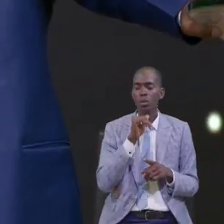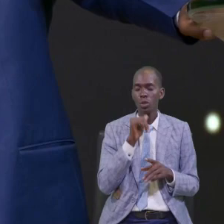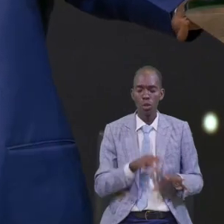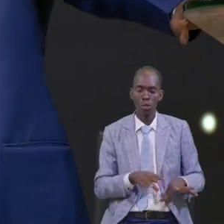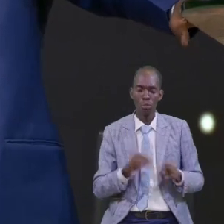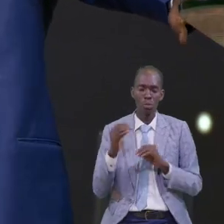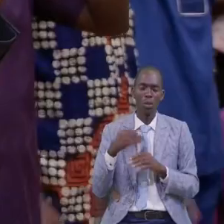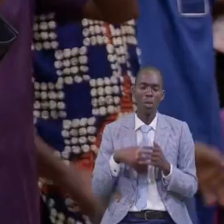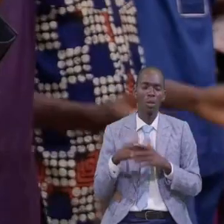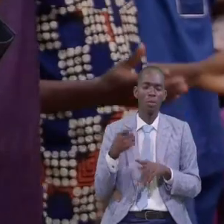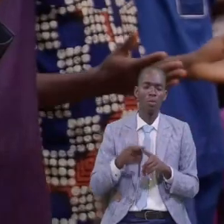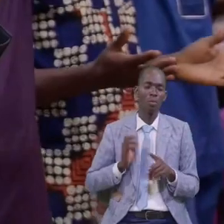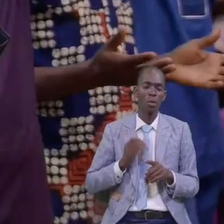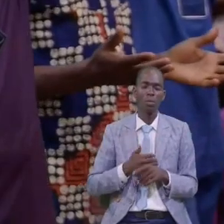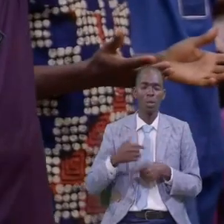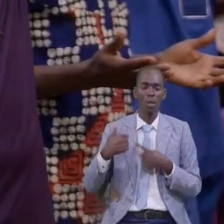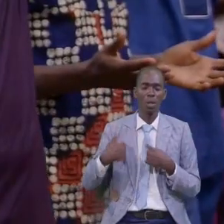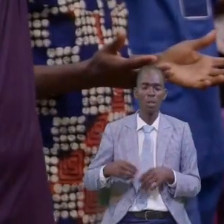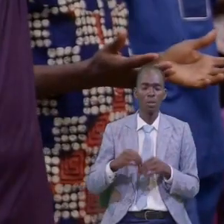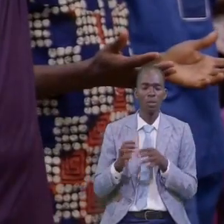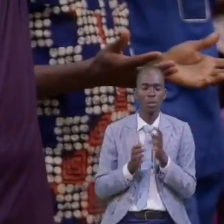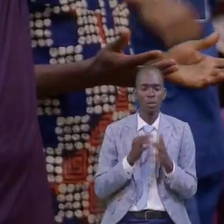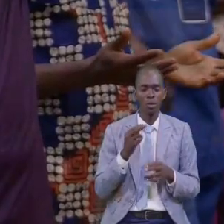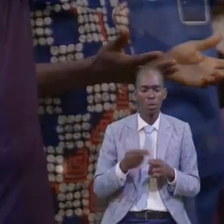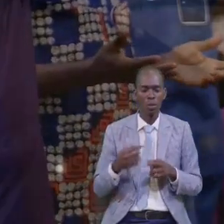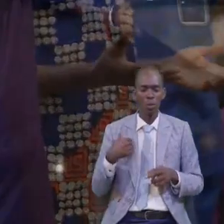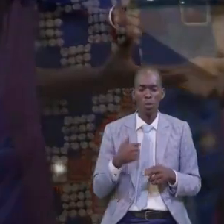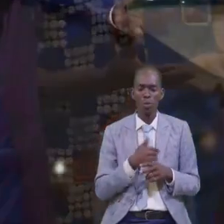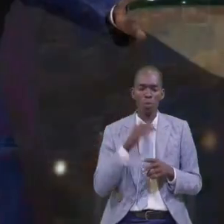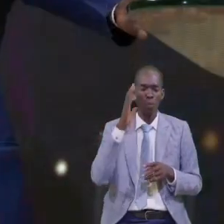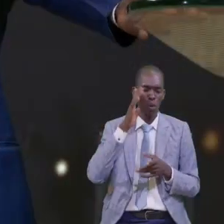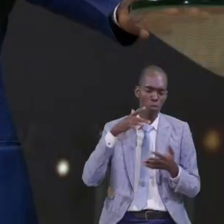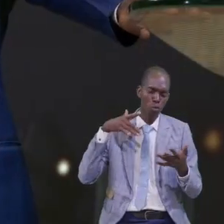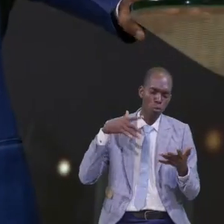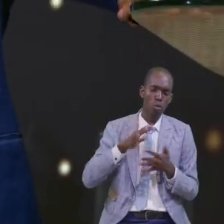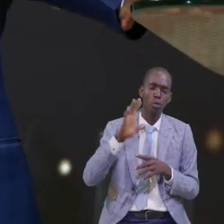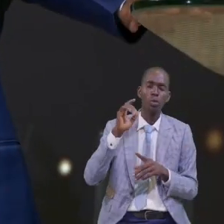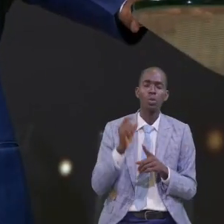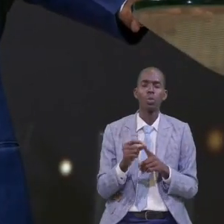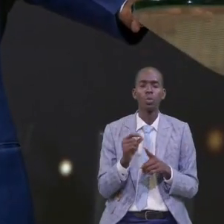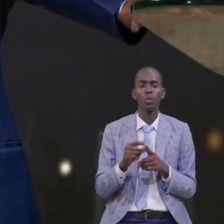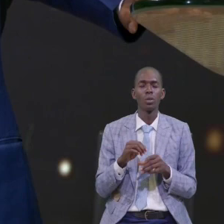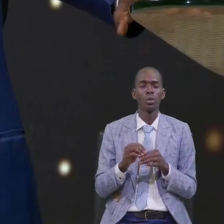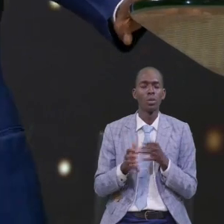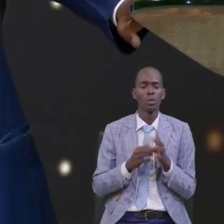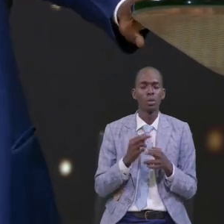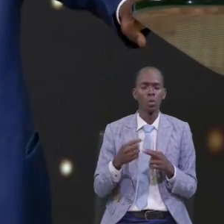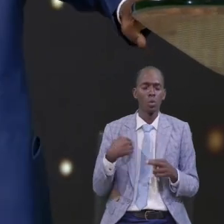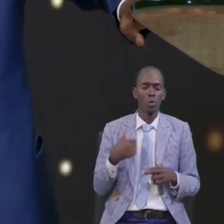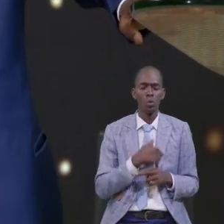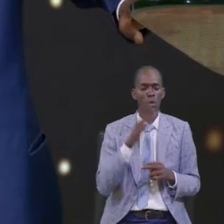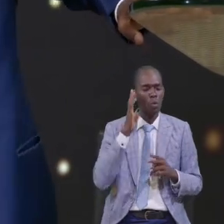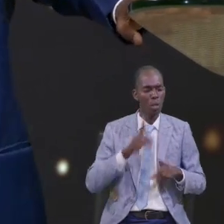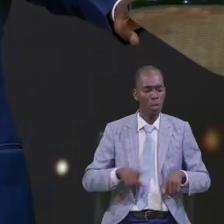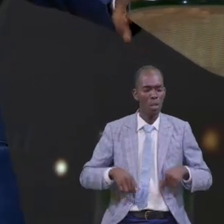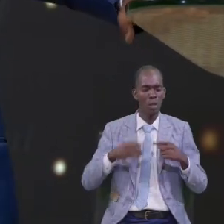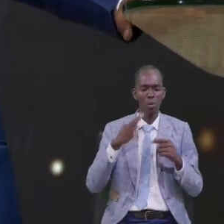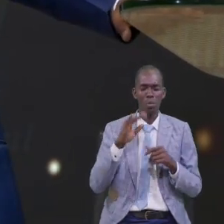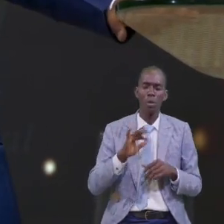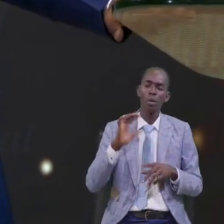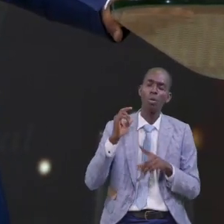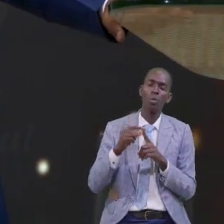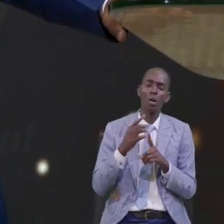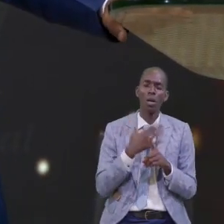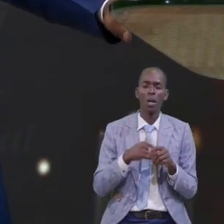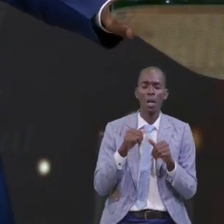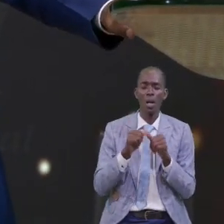our heart. We will study the word, live by the word, and every blessing in the